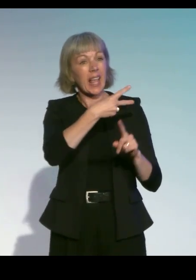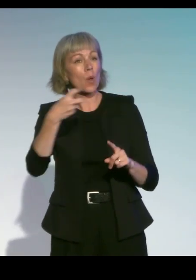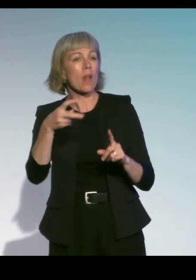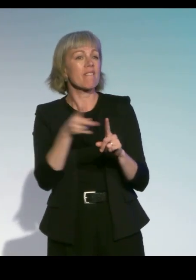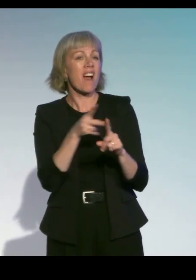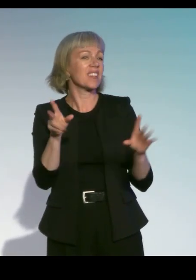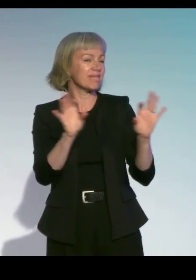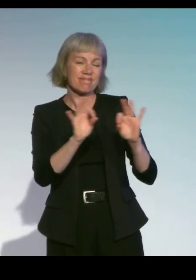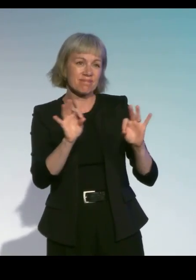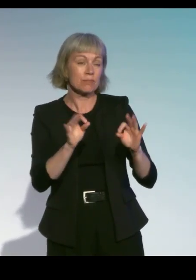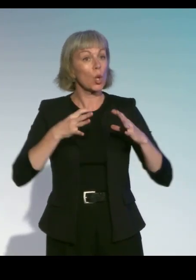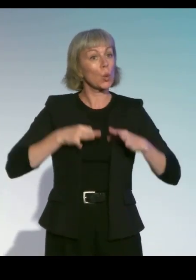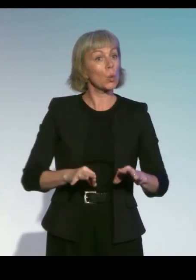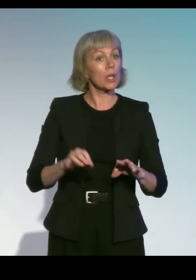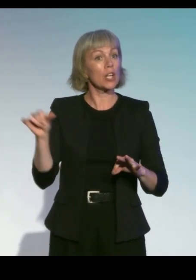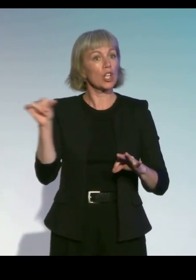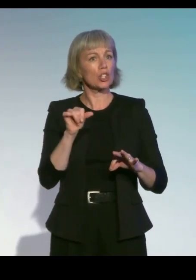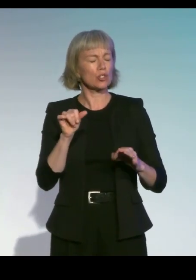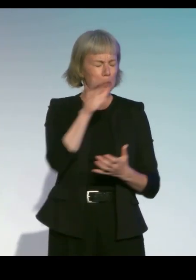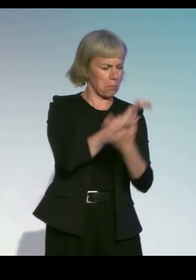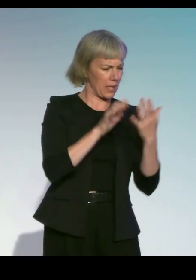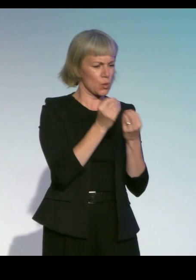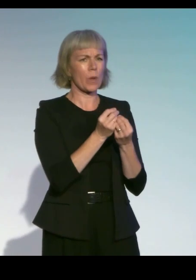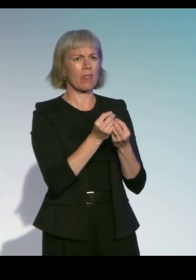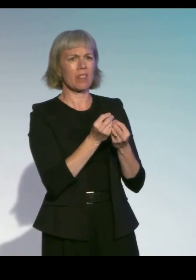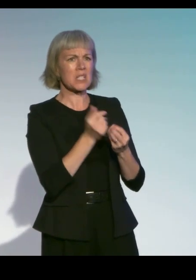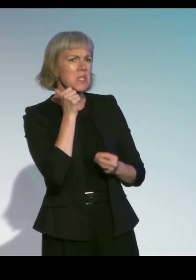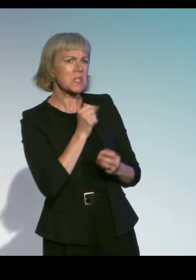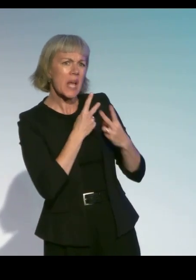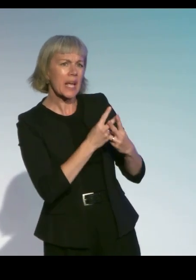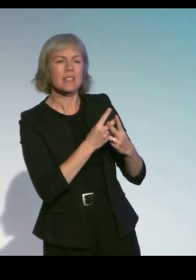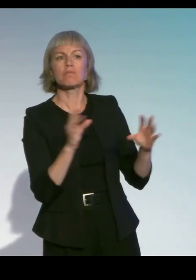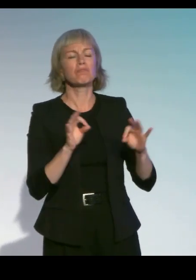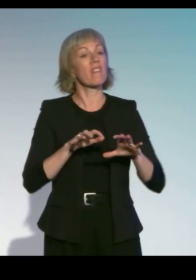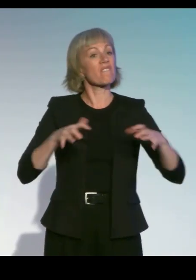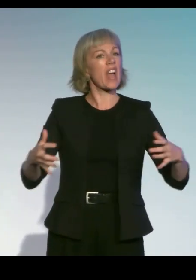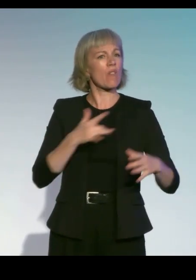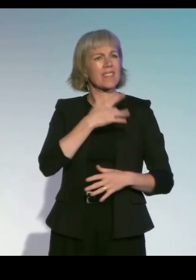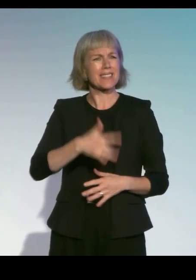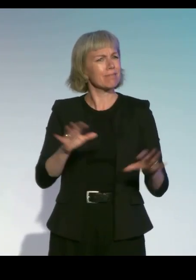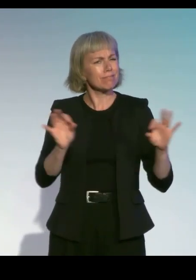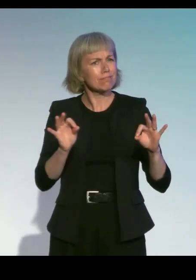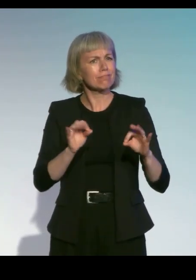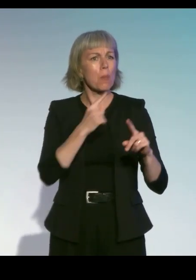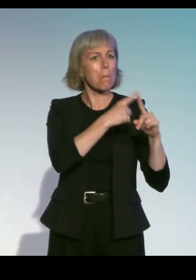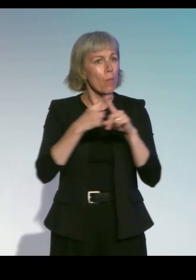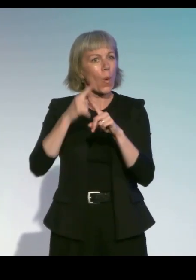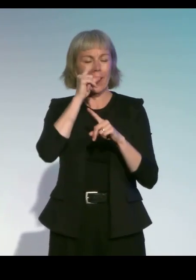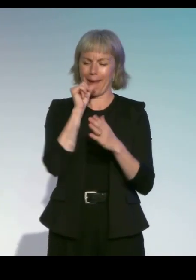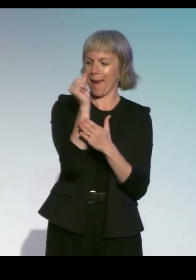violence. Nudity should not be conflated with sexuality. Fat is not offensive. Pornography can be